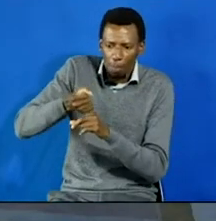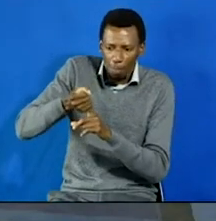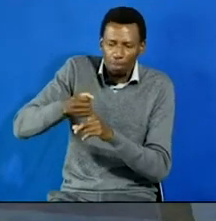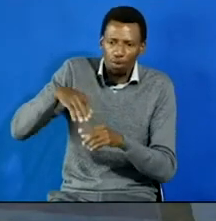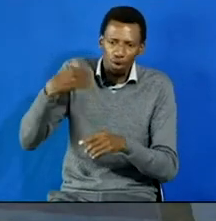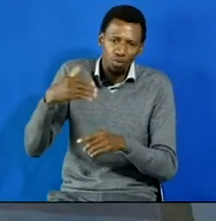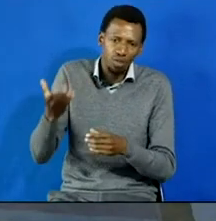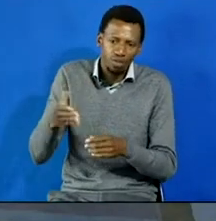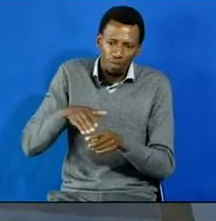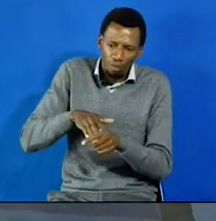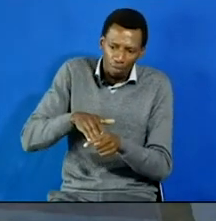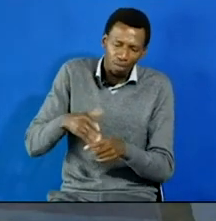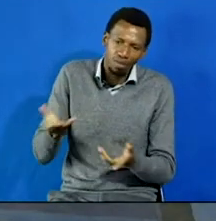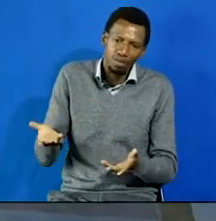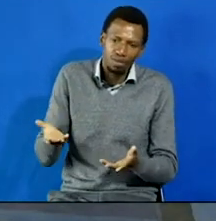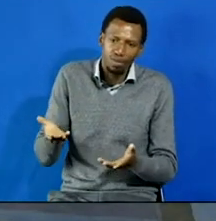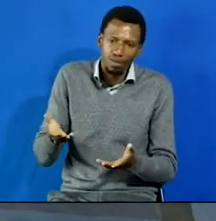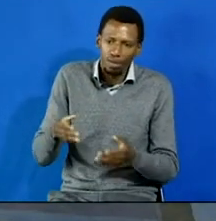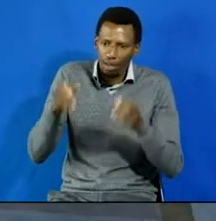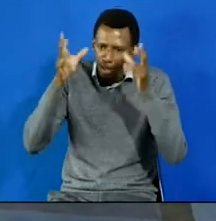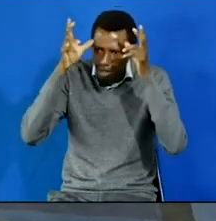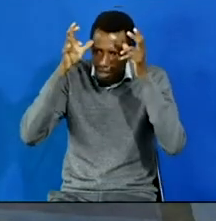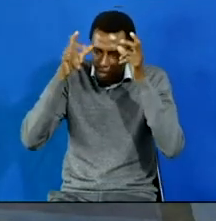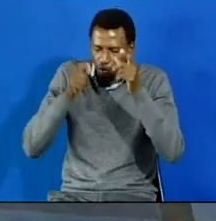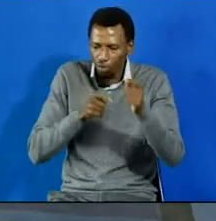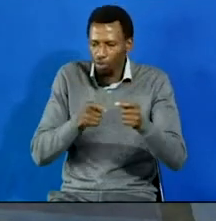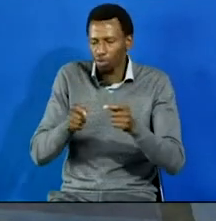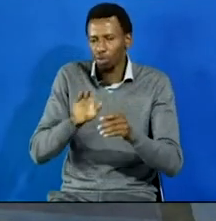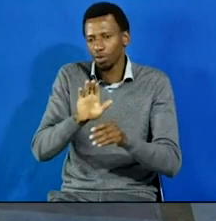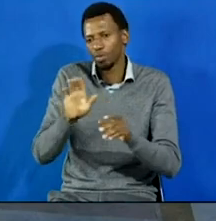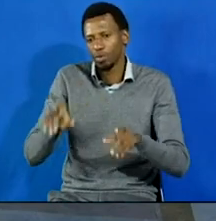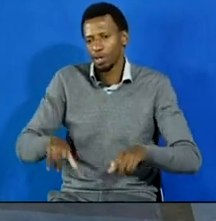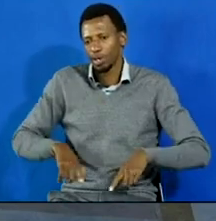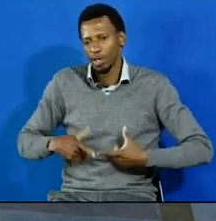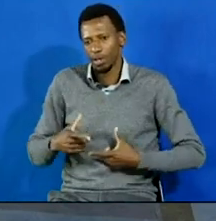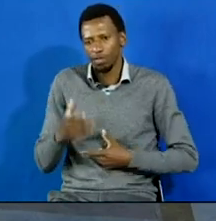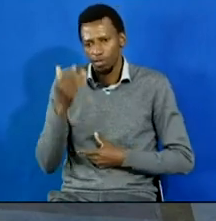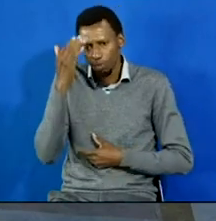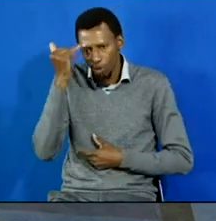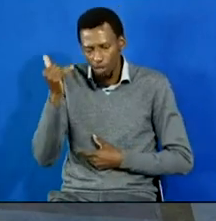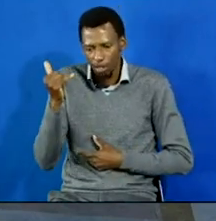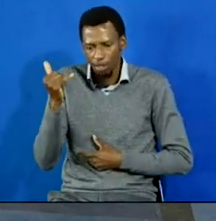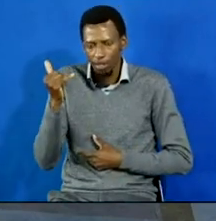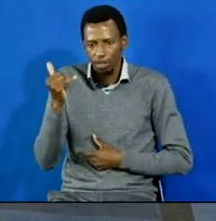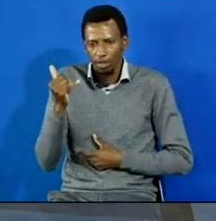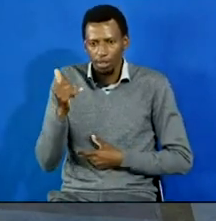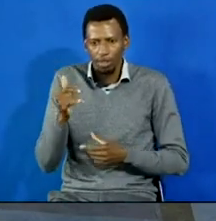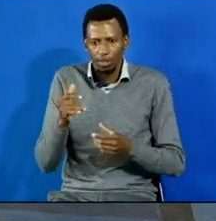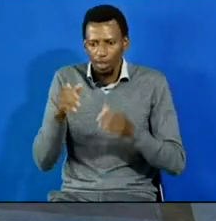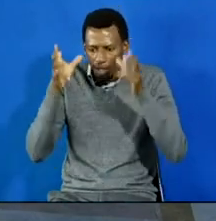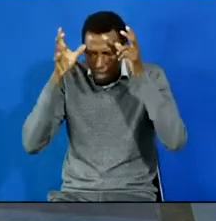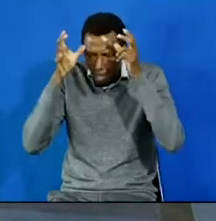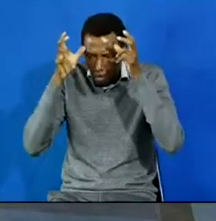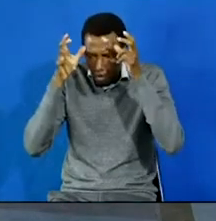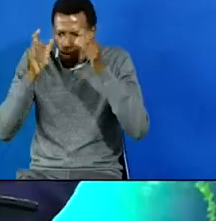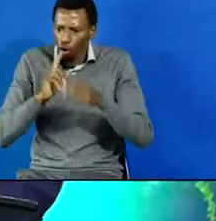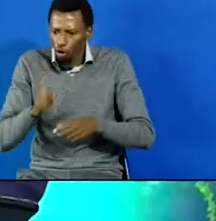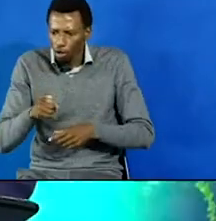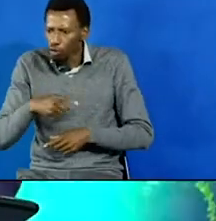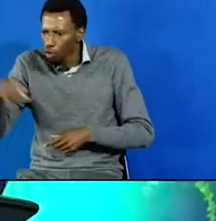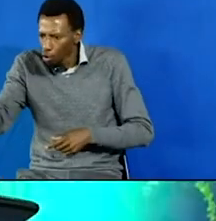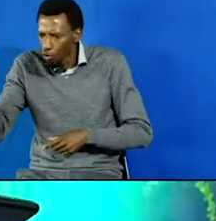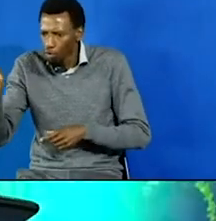over your life. He is the Lord of your life because he commands you. This is the time to masturbate now, and you're running up and